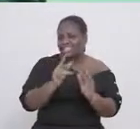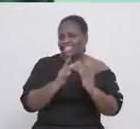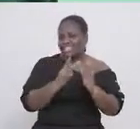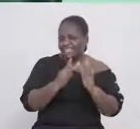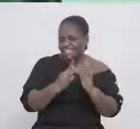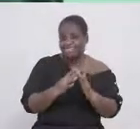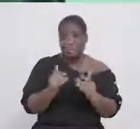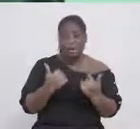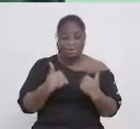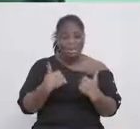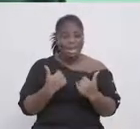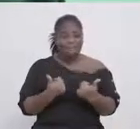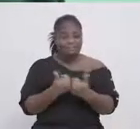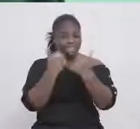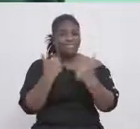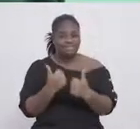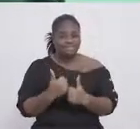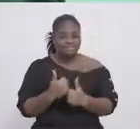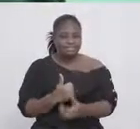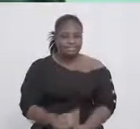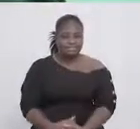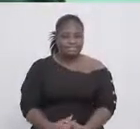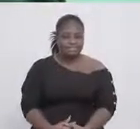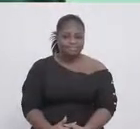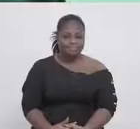have technical challenges. You need to forgive us for that.